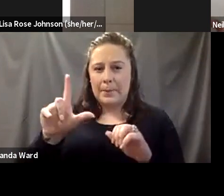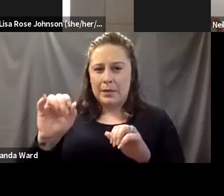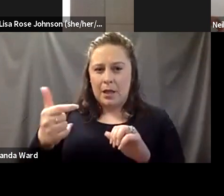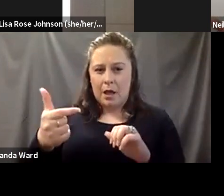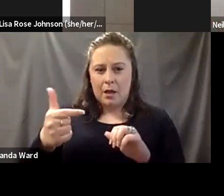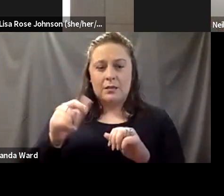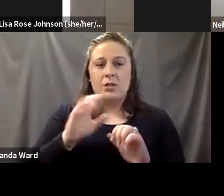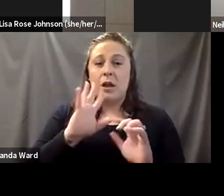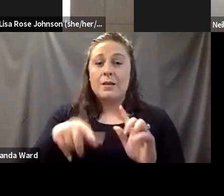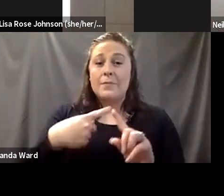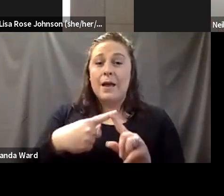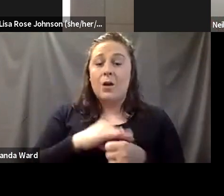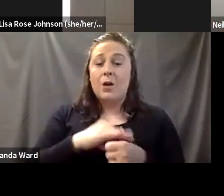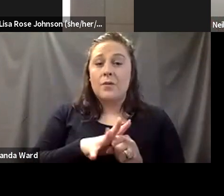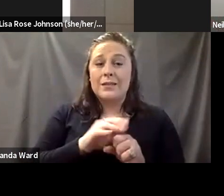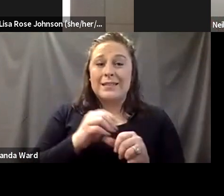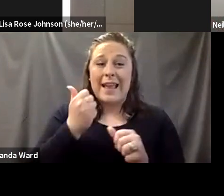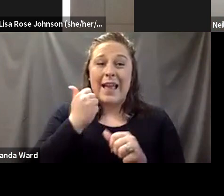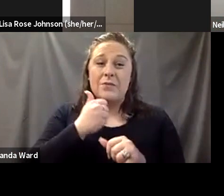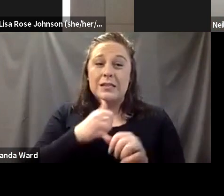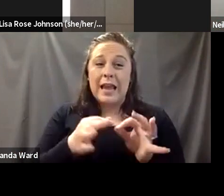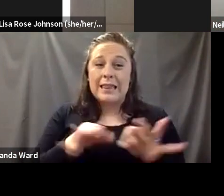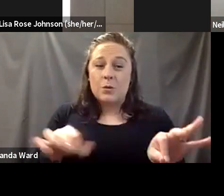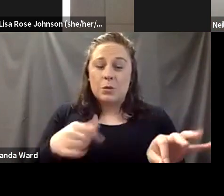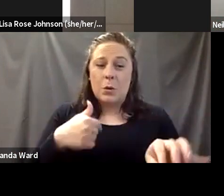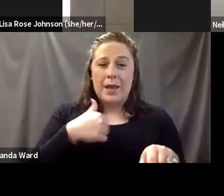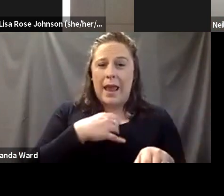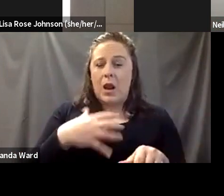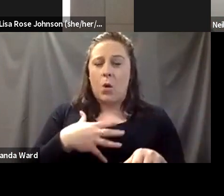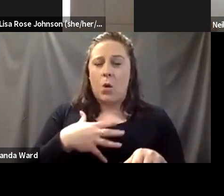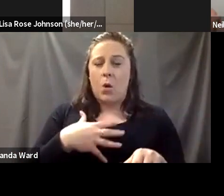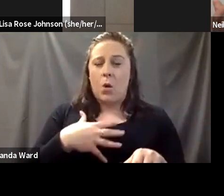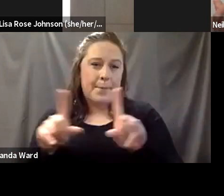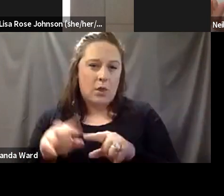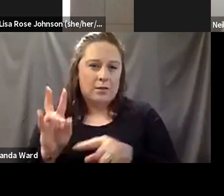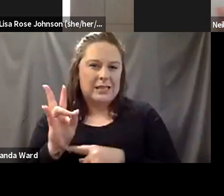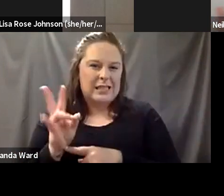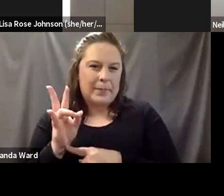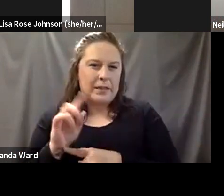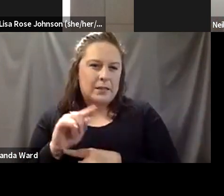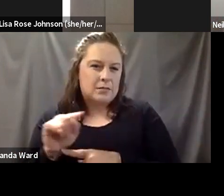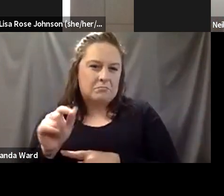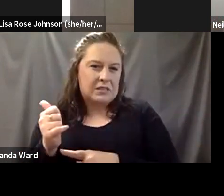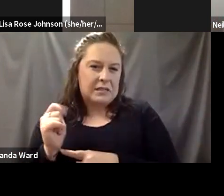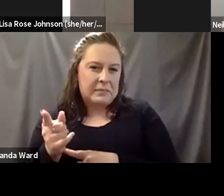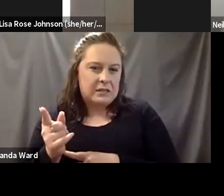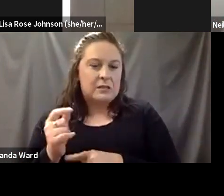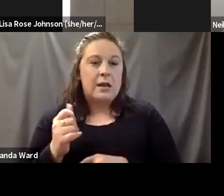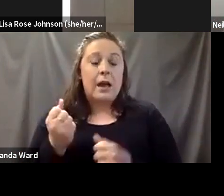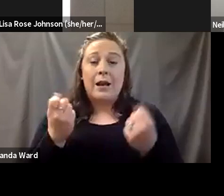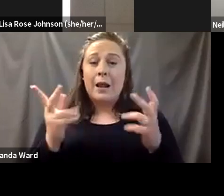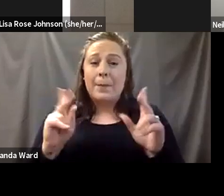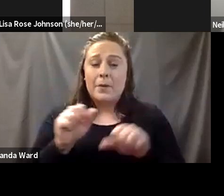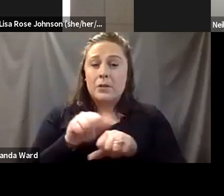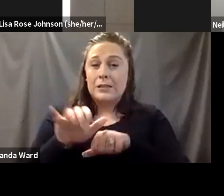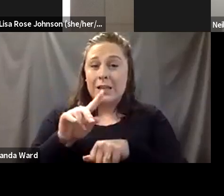about COVID-19 in everyday language. It's me and a whiteboard, and these are 7 to 10 minutes long. And a lot of people submit questions. And here